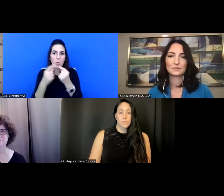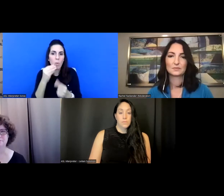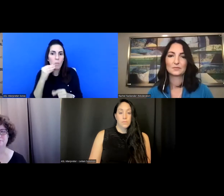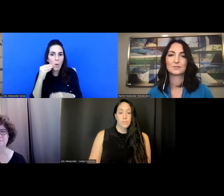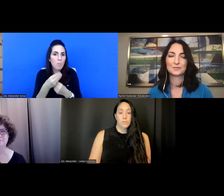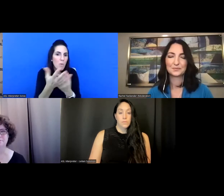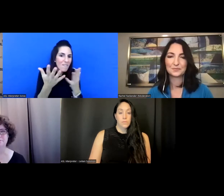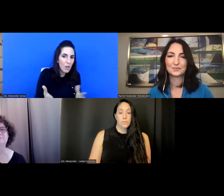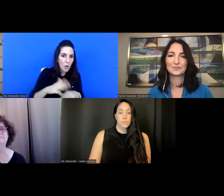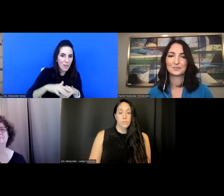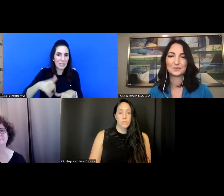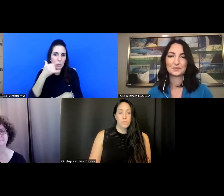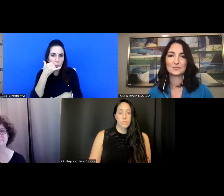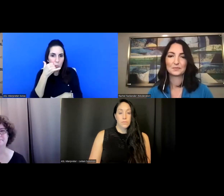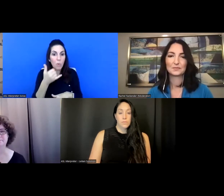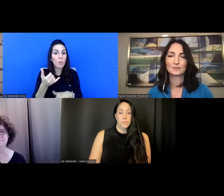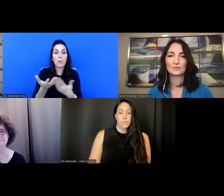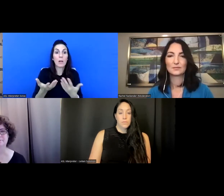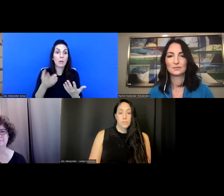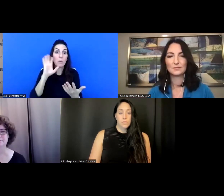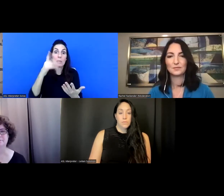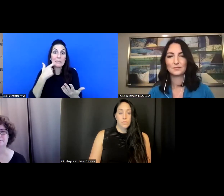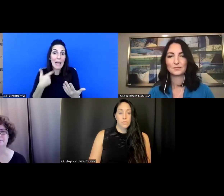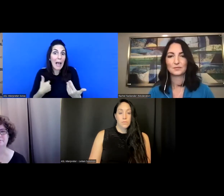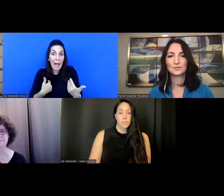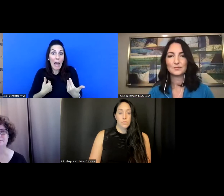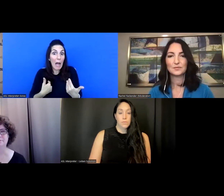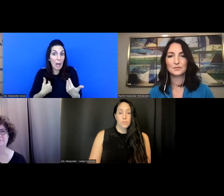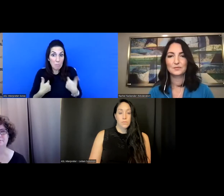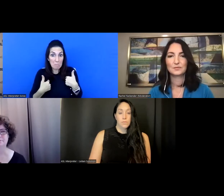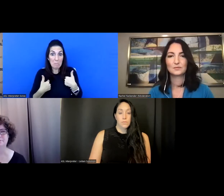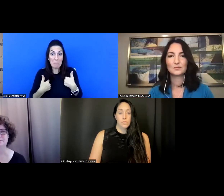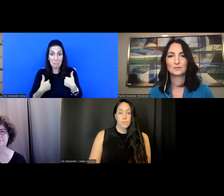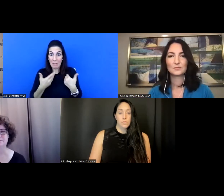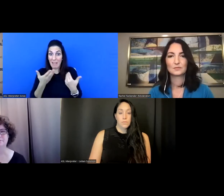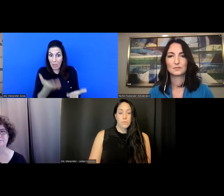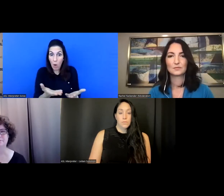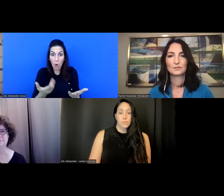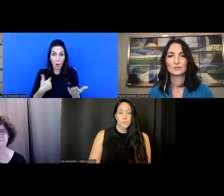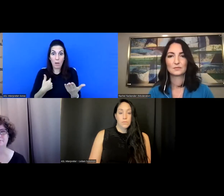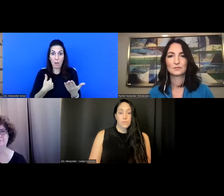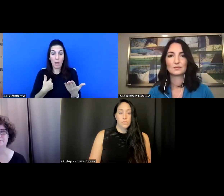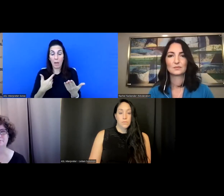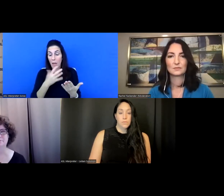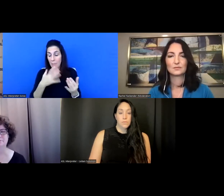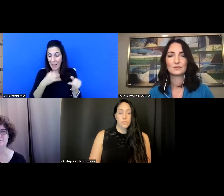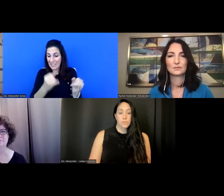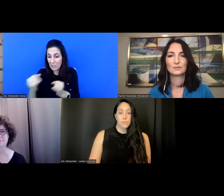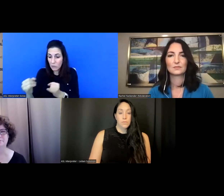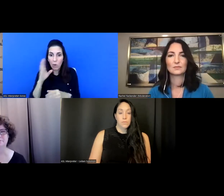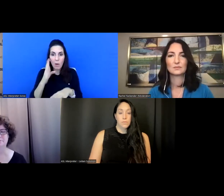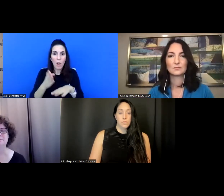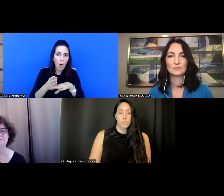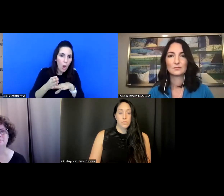call that they say, I serve in that capacity, and my individuals are starting to be over assets